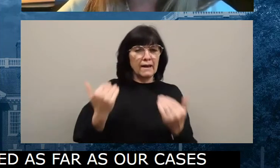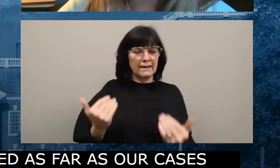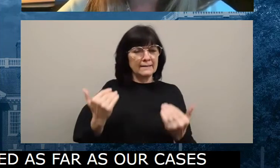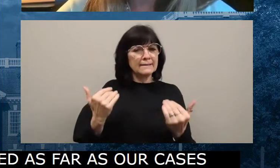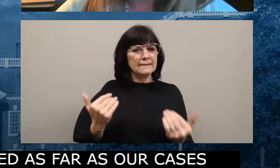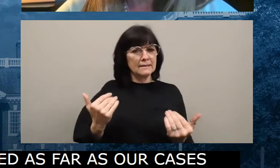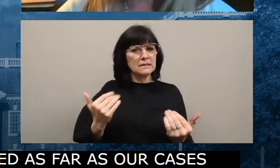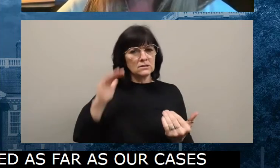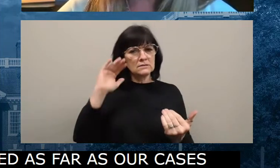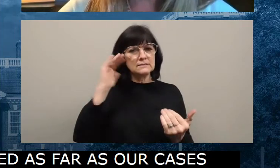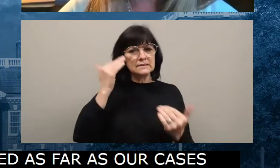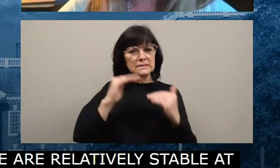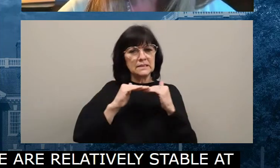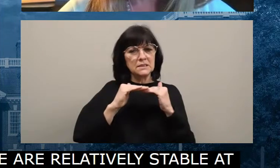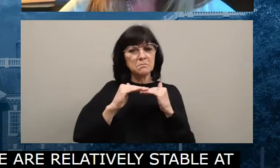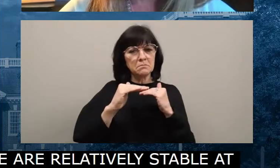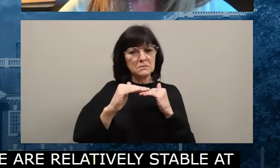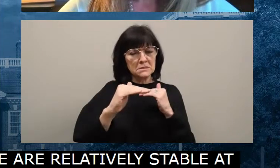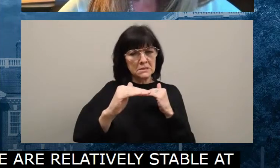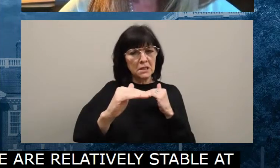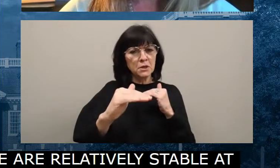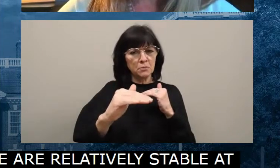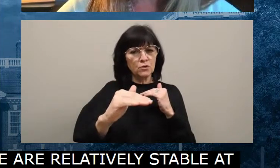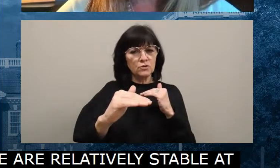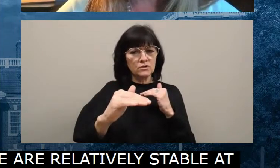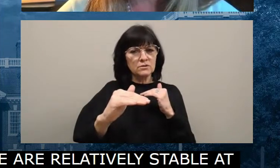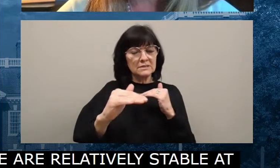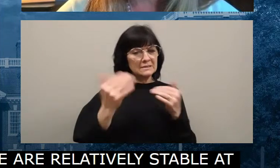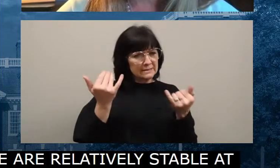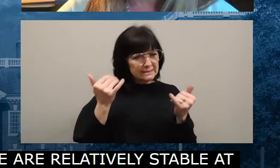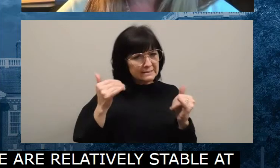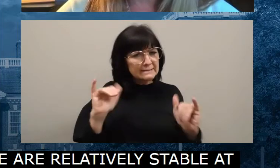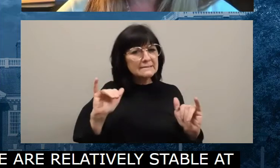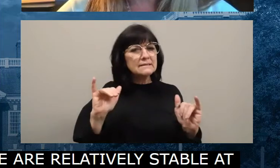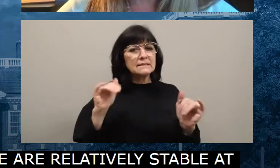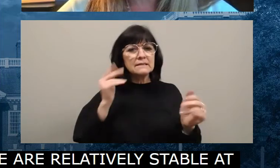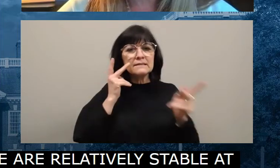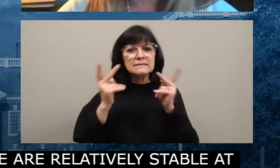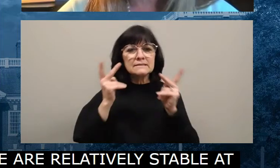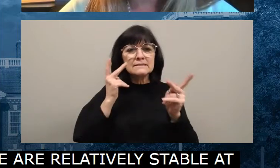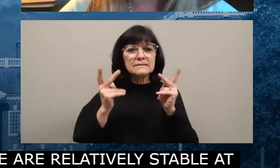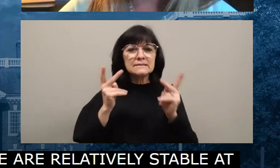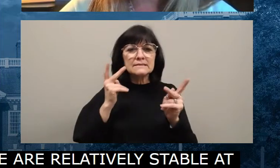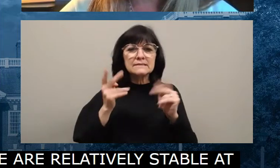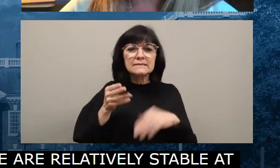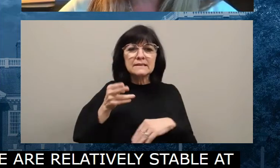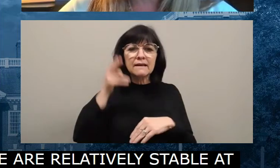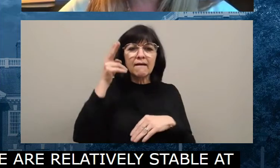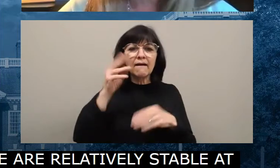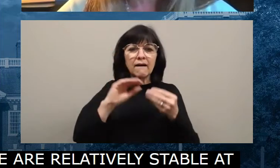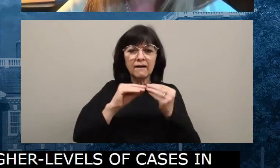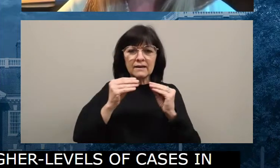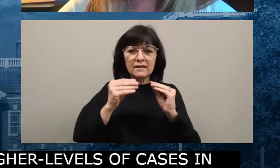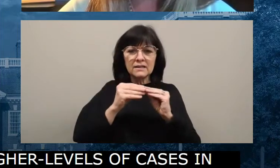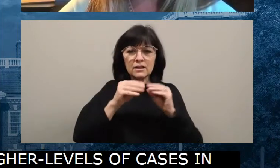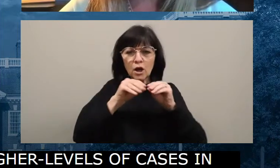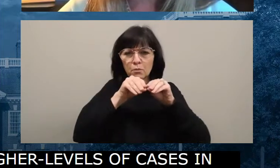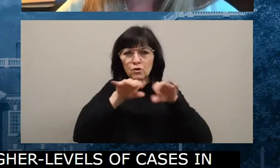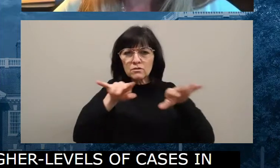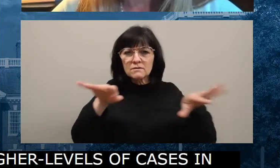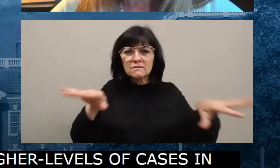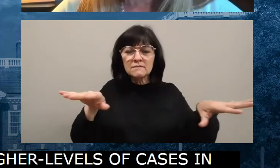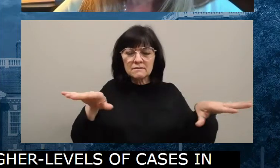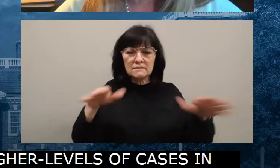have higher levels of cases in our state and communities than we would like to